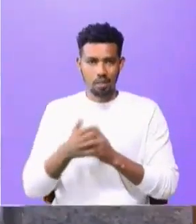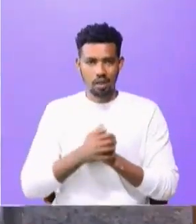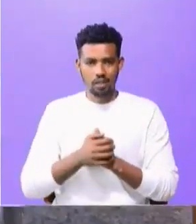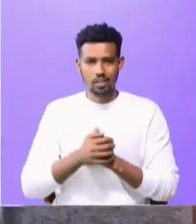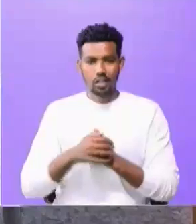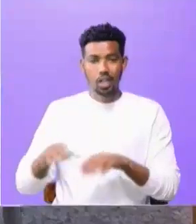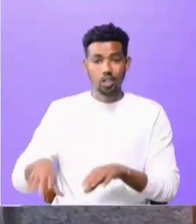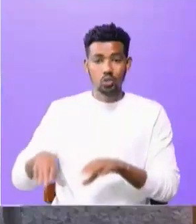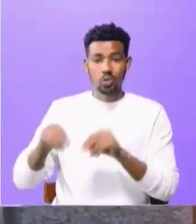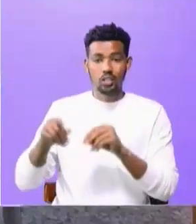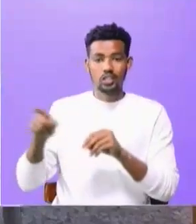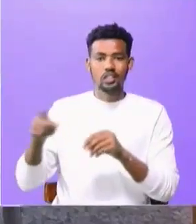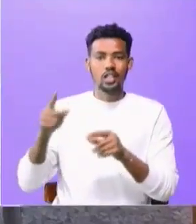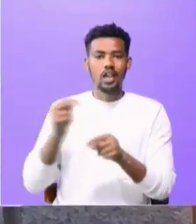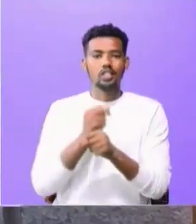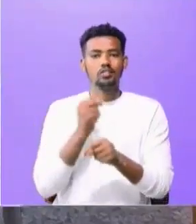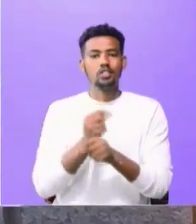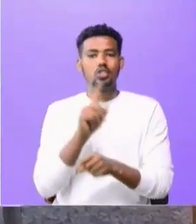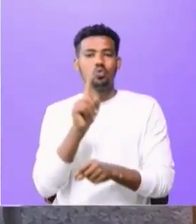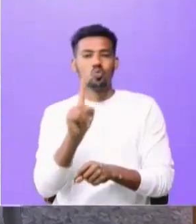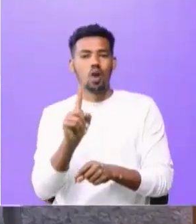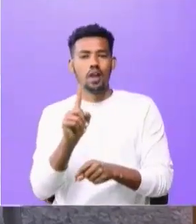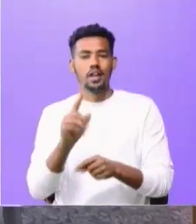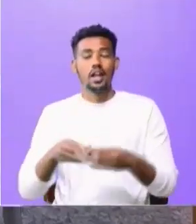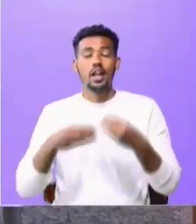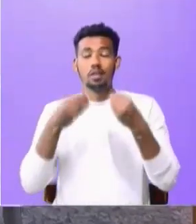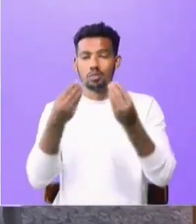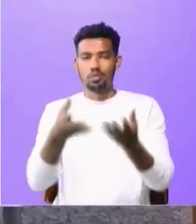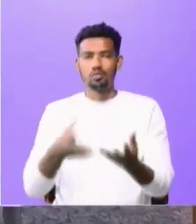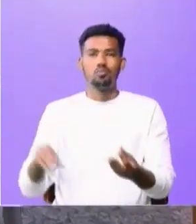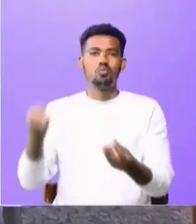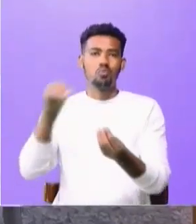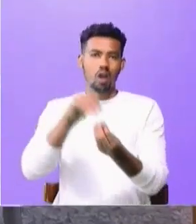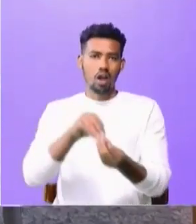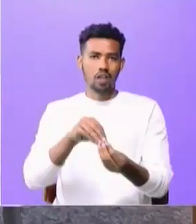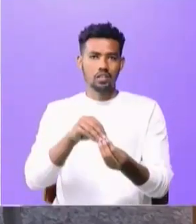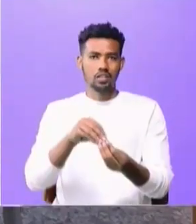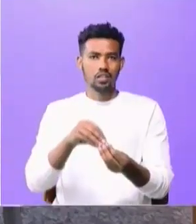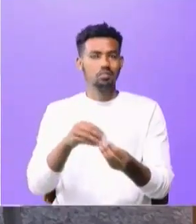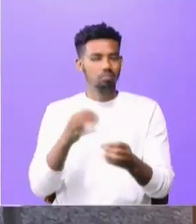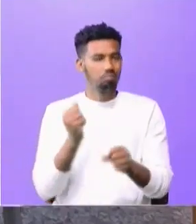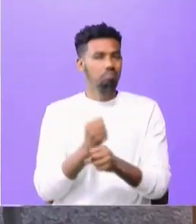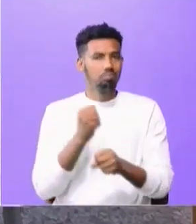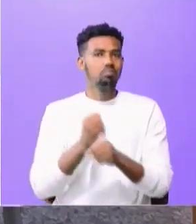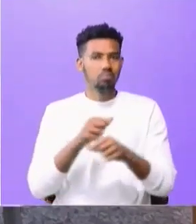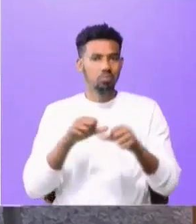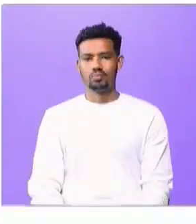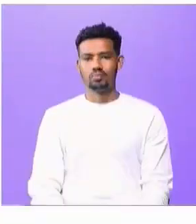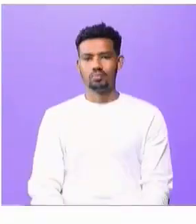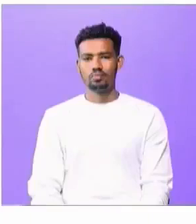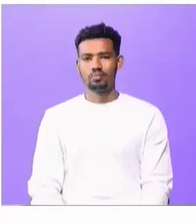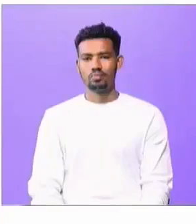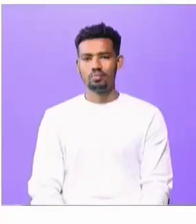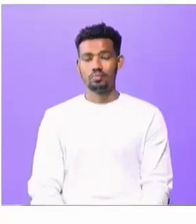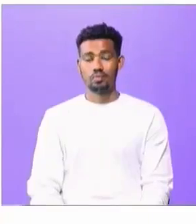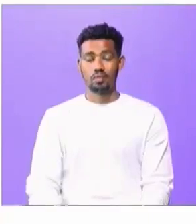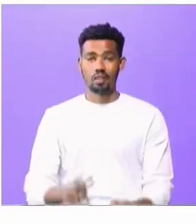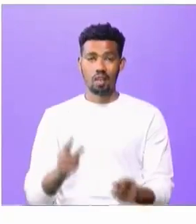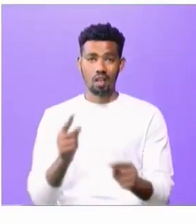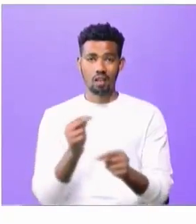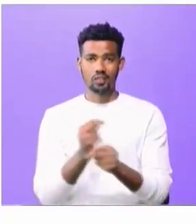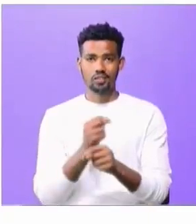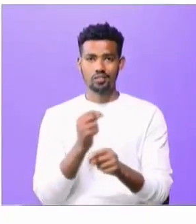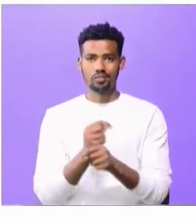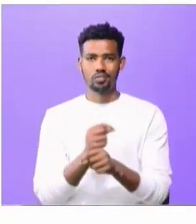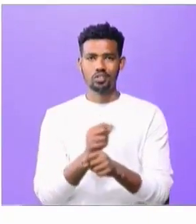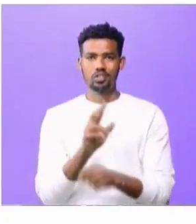Students, this is activity 1. Let me give you and add more. Keep going and stay with me. Activity